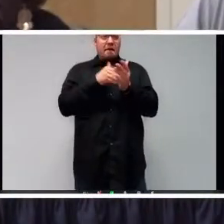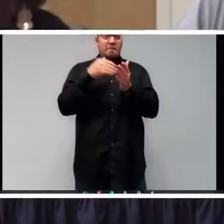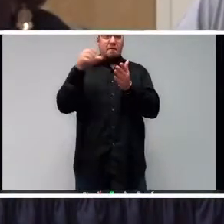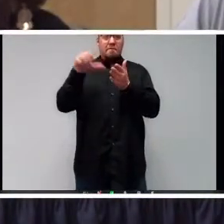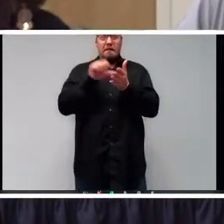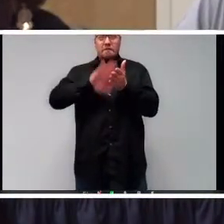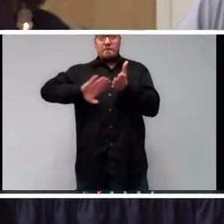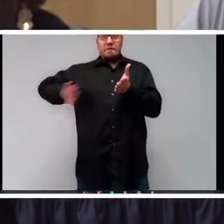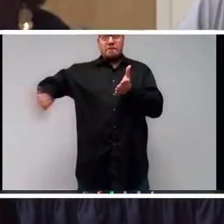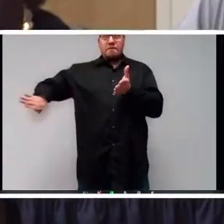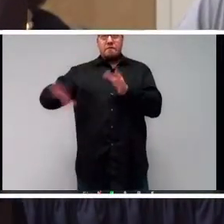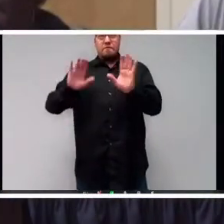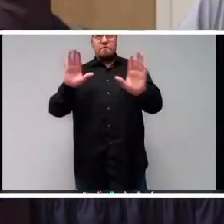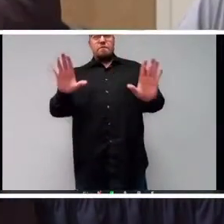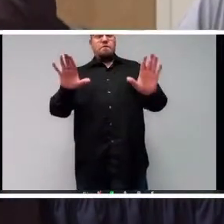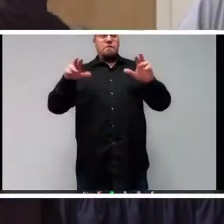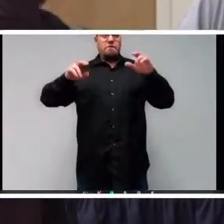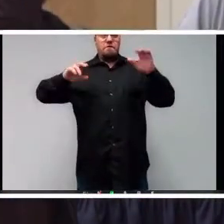the one that put that one together.